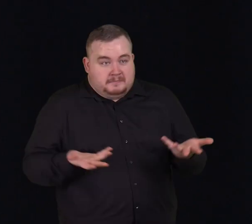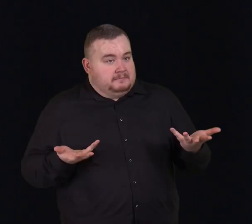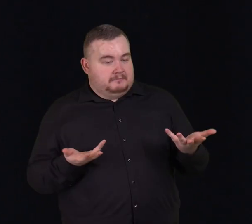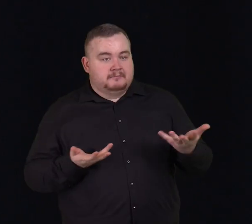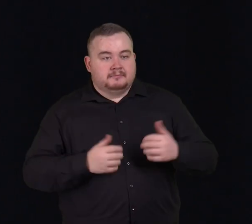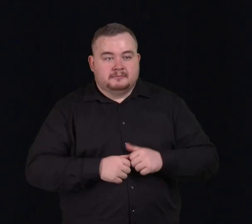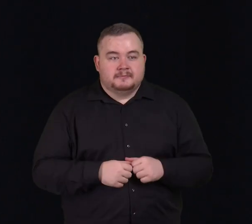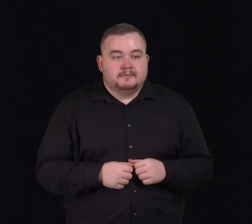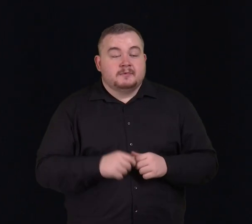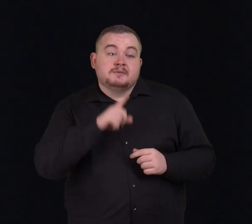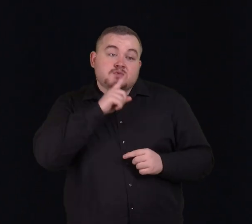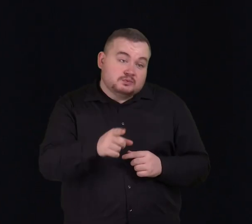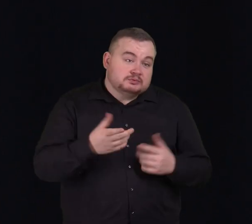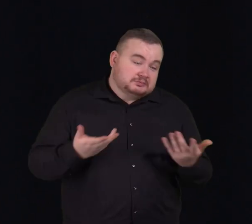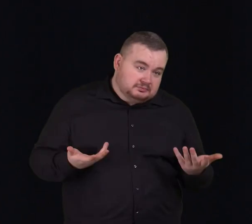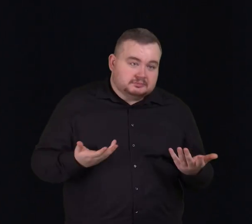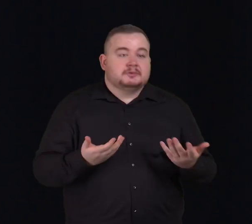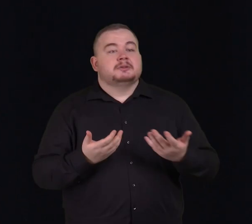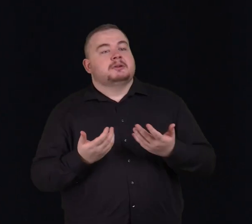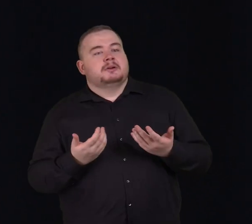administered everything. But now...